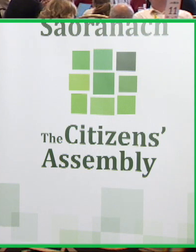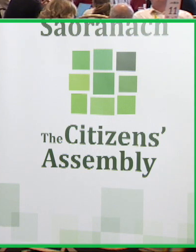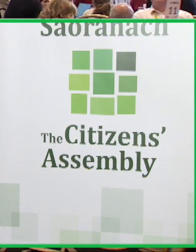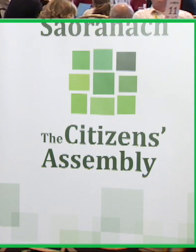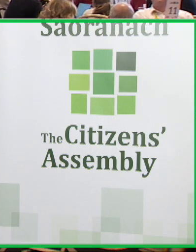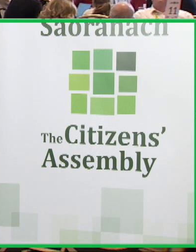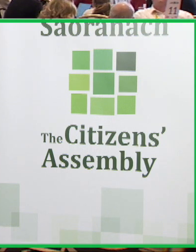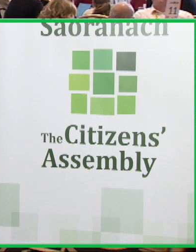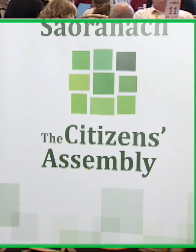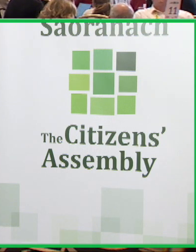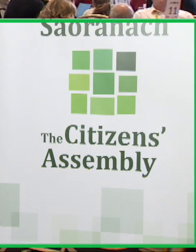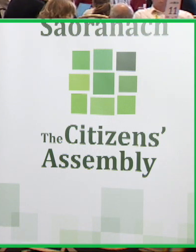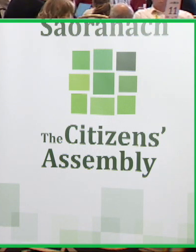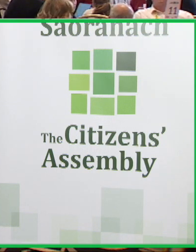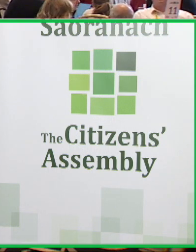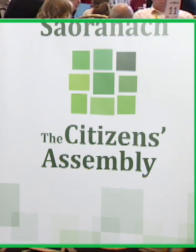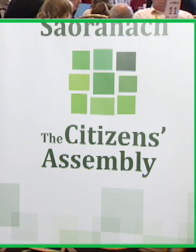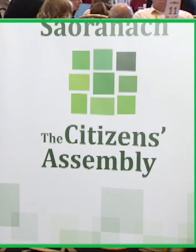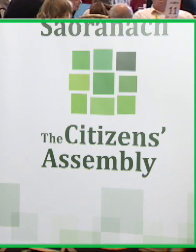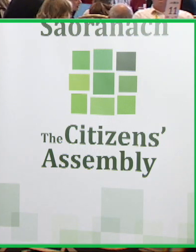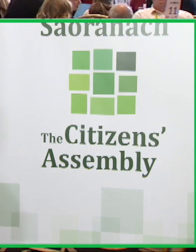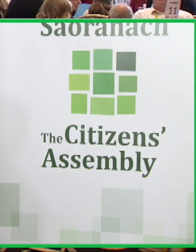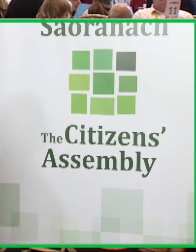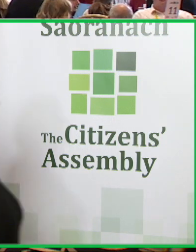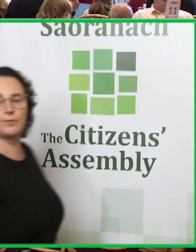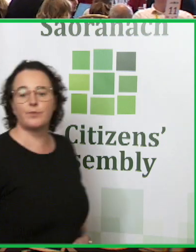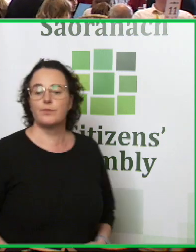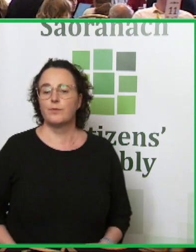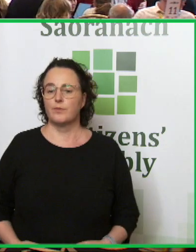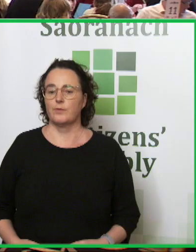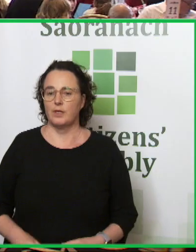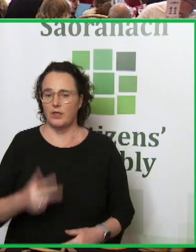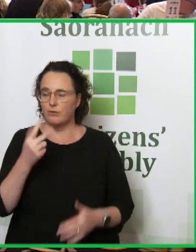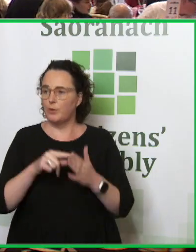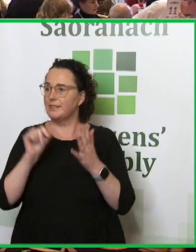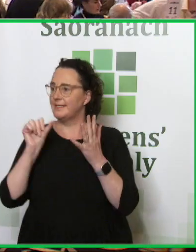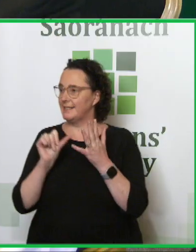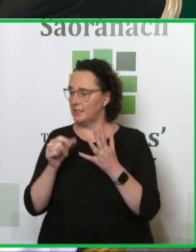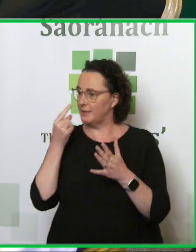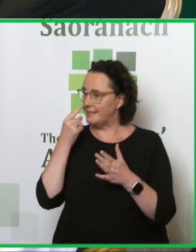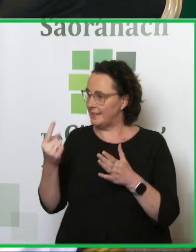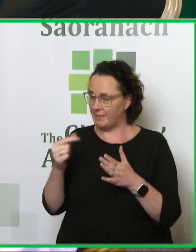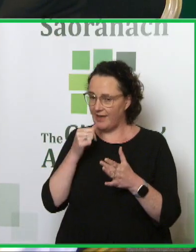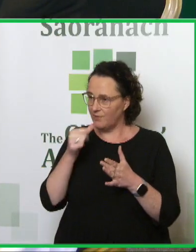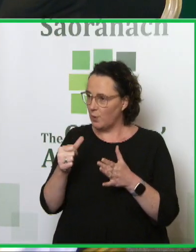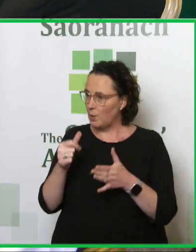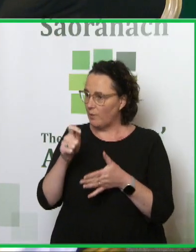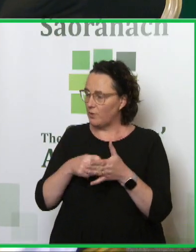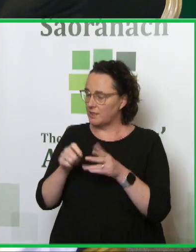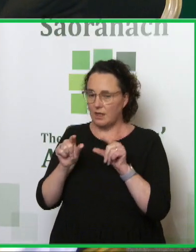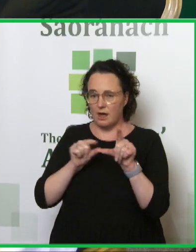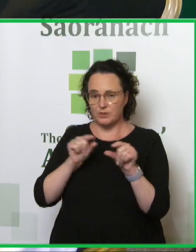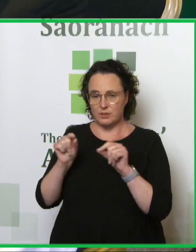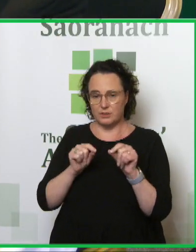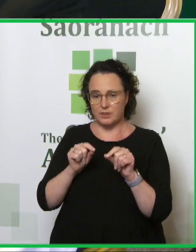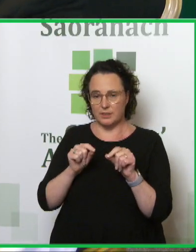specific missing one. Sorry, everybody, 3.6 you'll see, which Averick and a few others have highlighted, was 3.6. You'll see it doesn't have a voting option on it. It's an